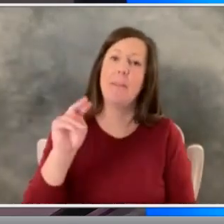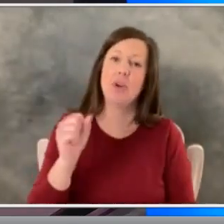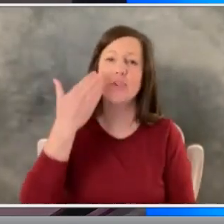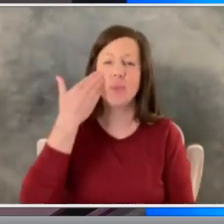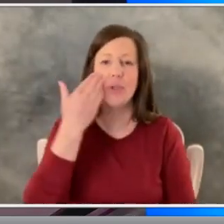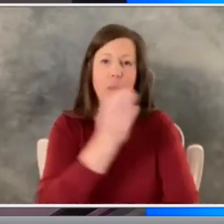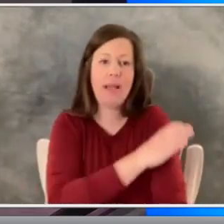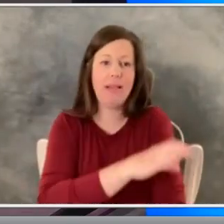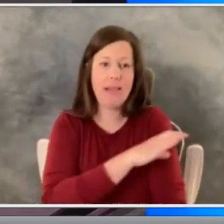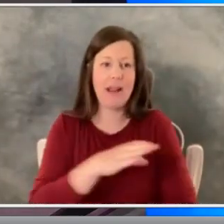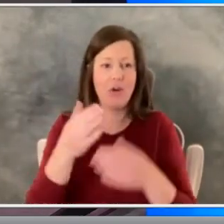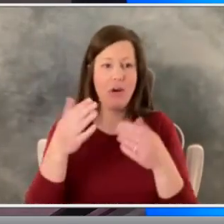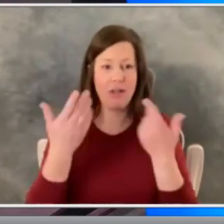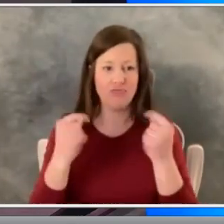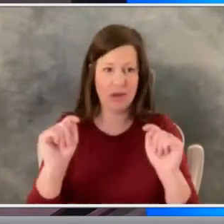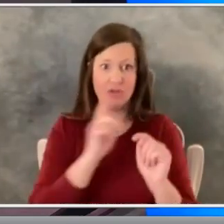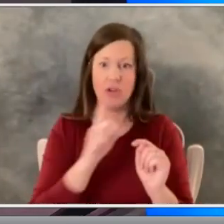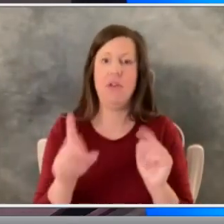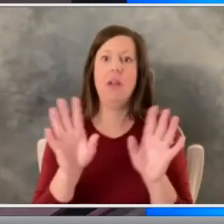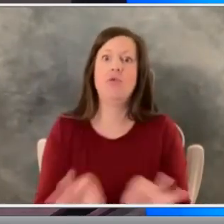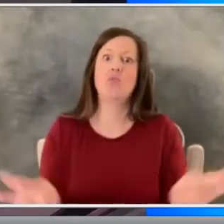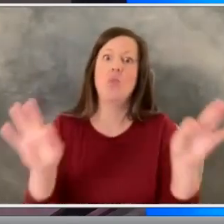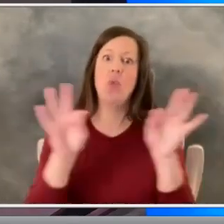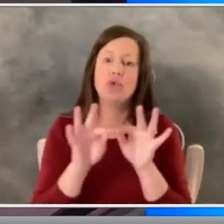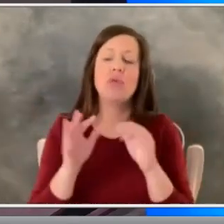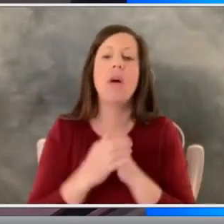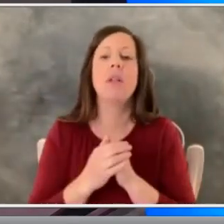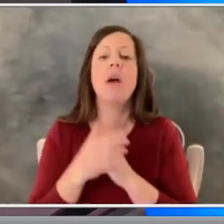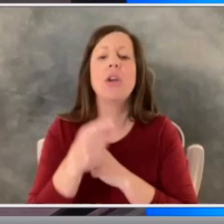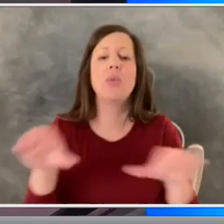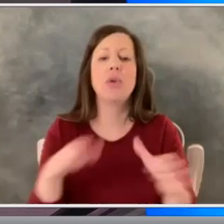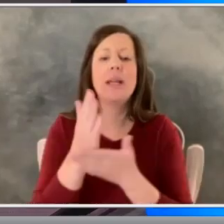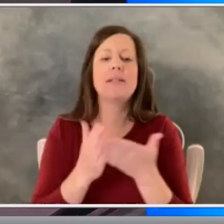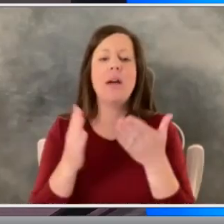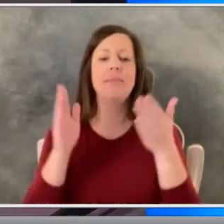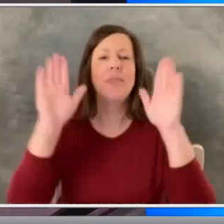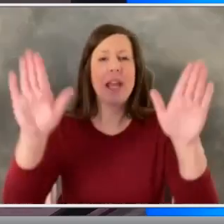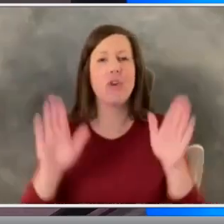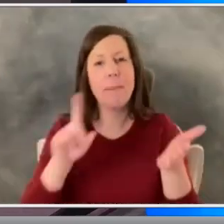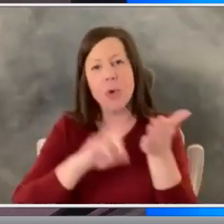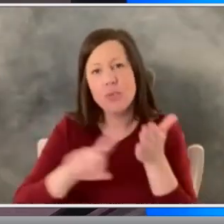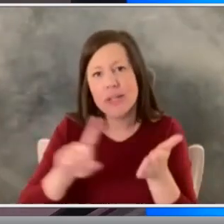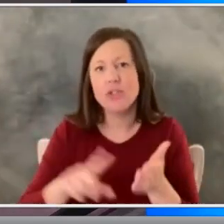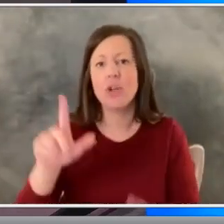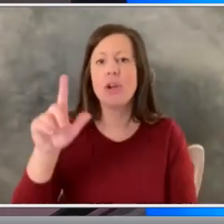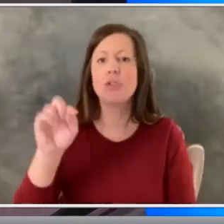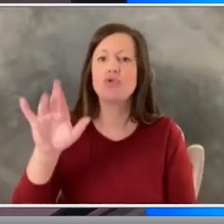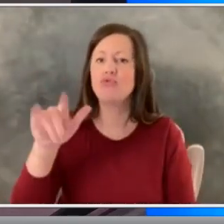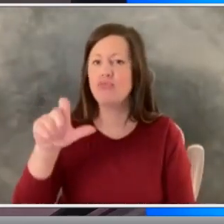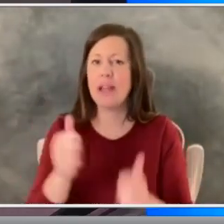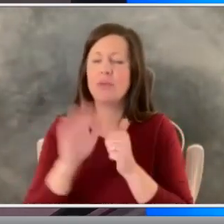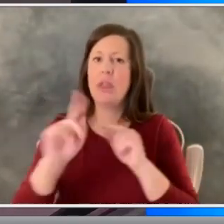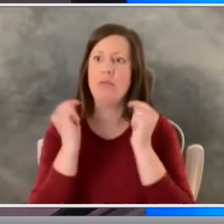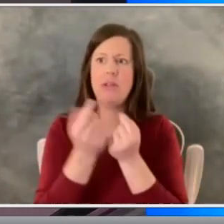are crucial, and you are doing some incredible research and trials with your team. Are there any clinical trials